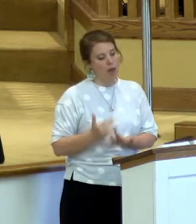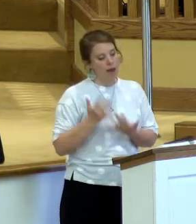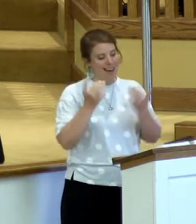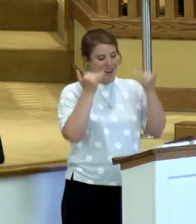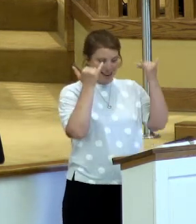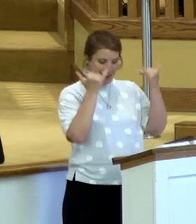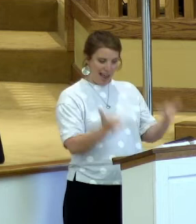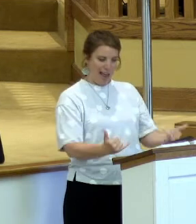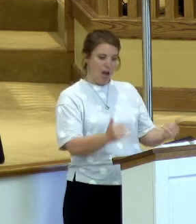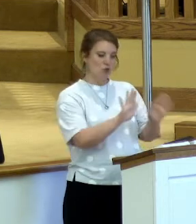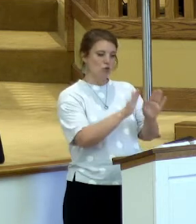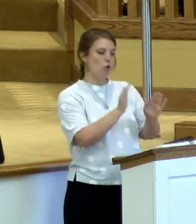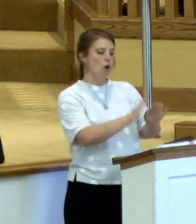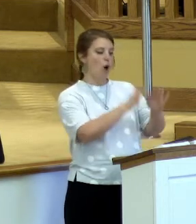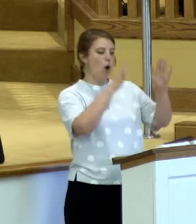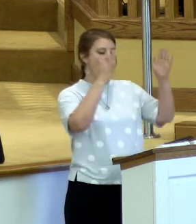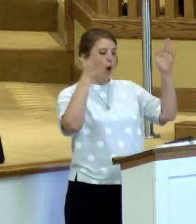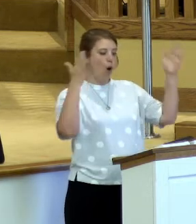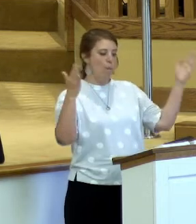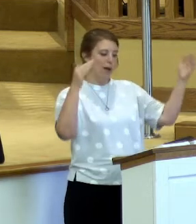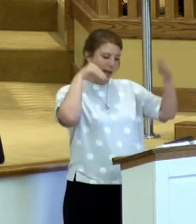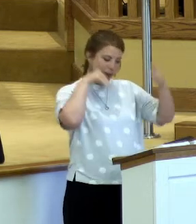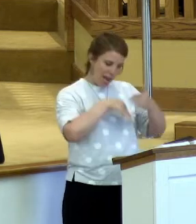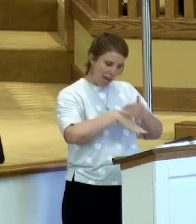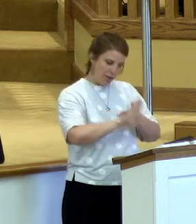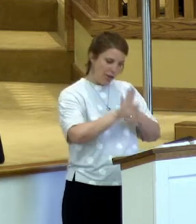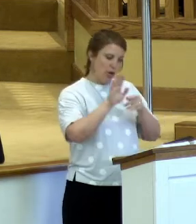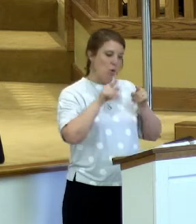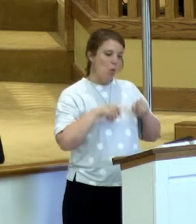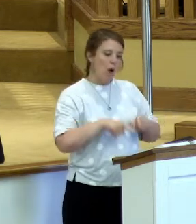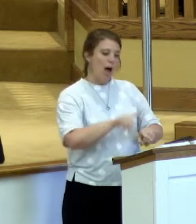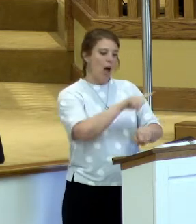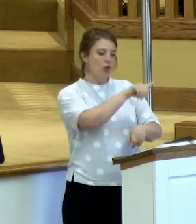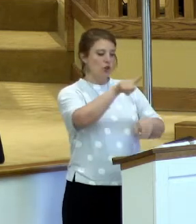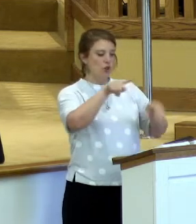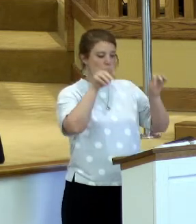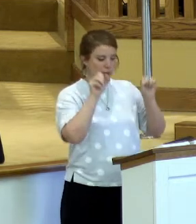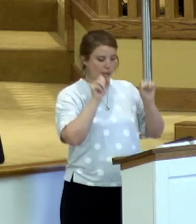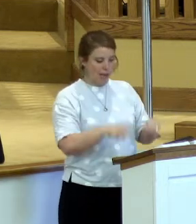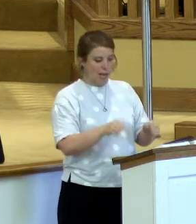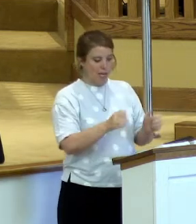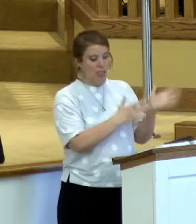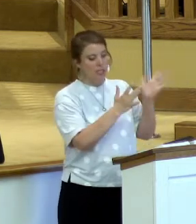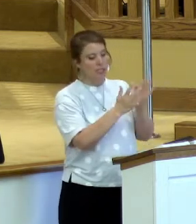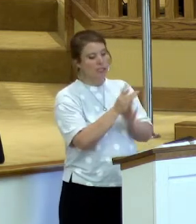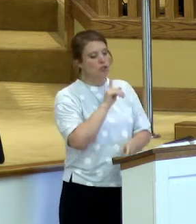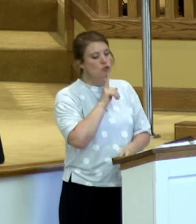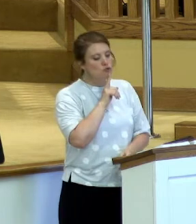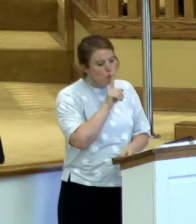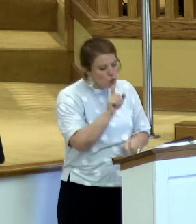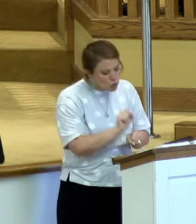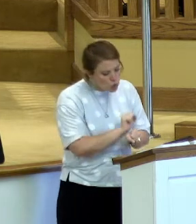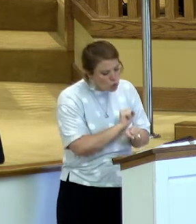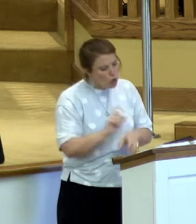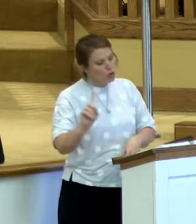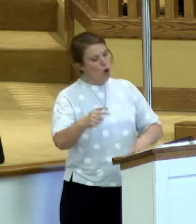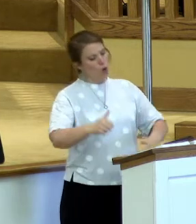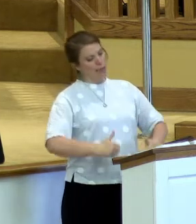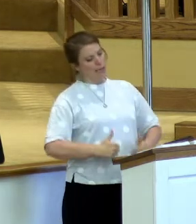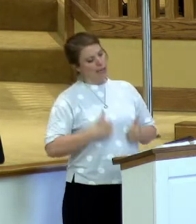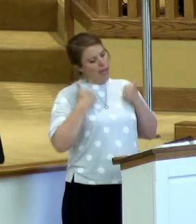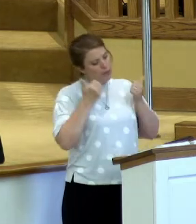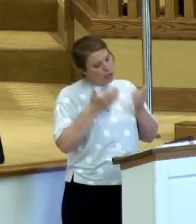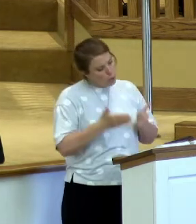delay. Now the door is open, enter while you may. Jesus is the truth, the